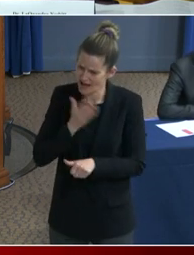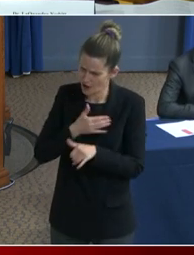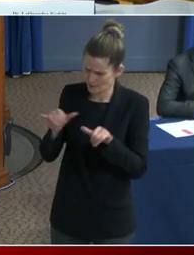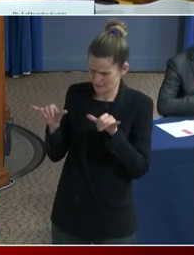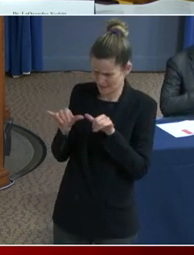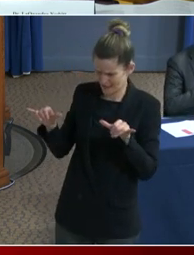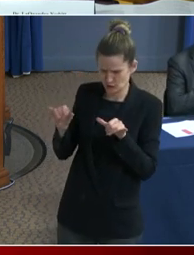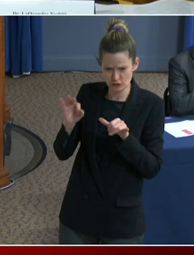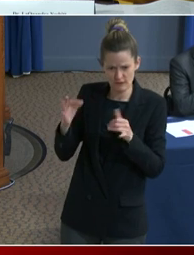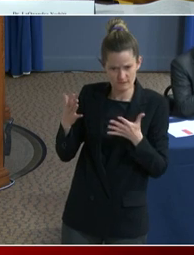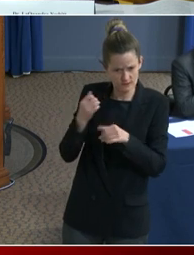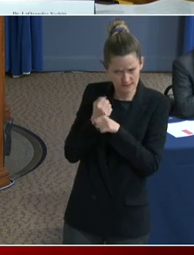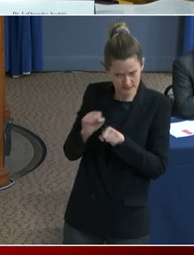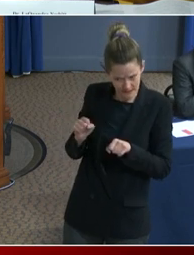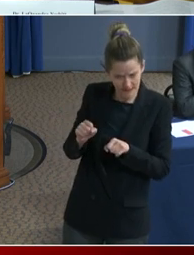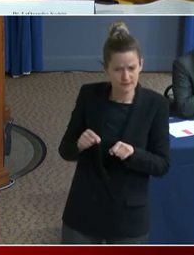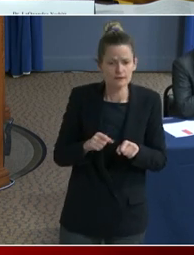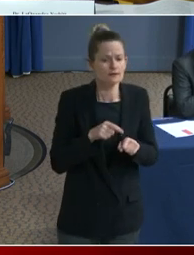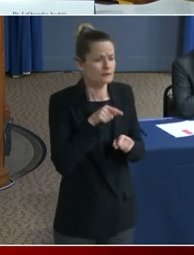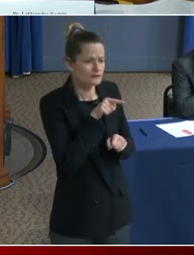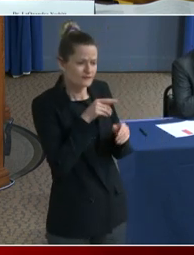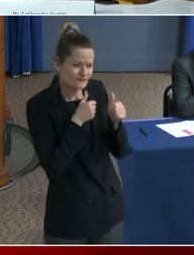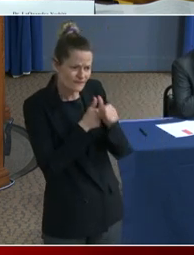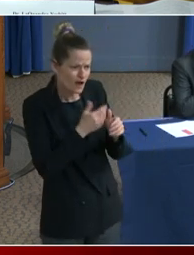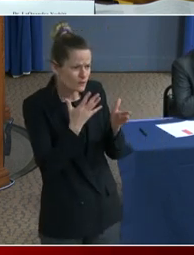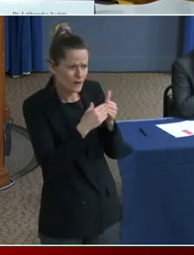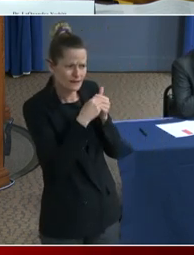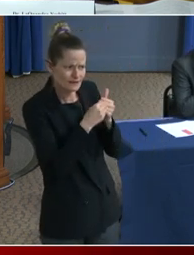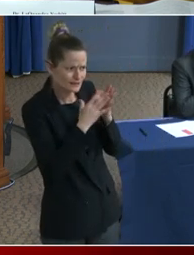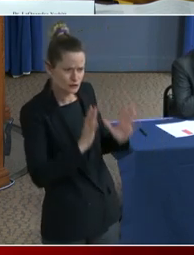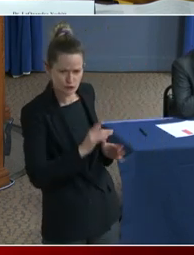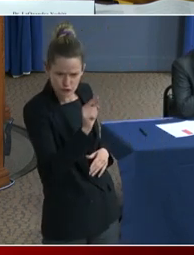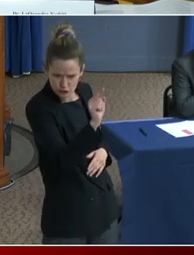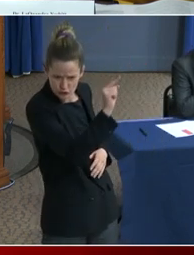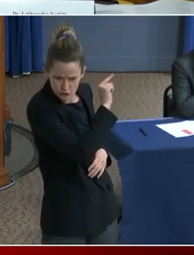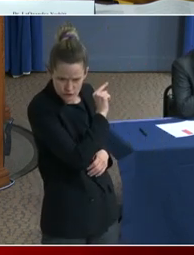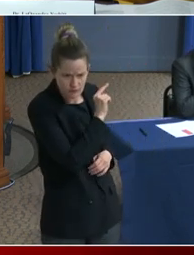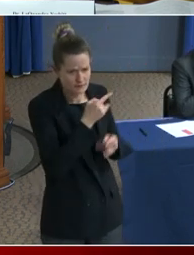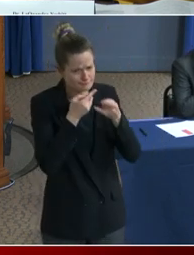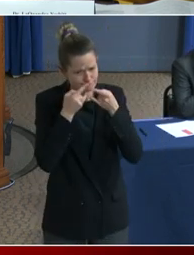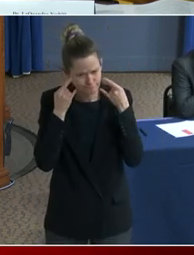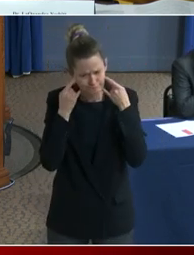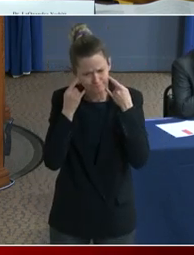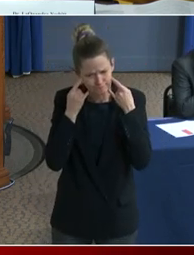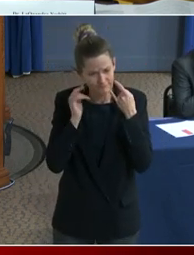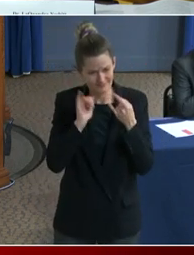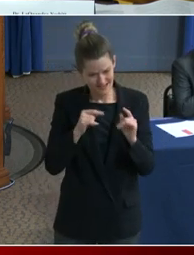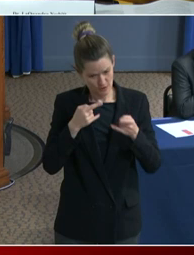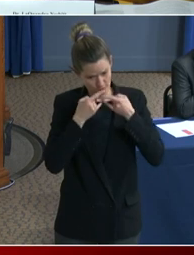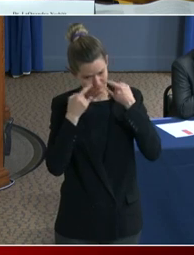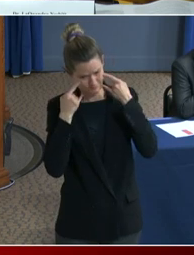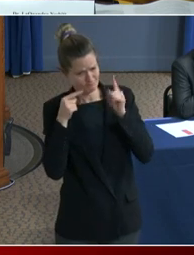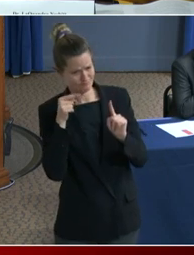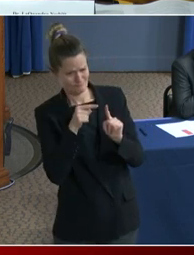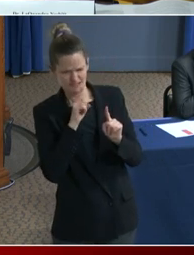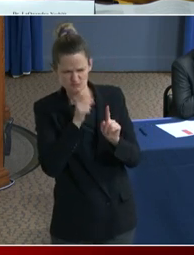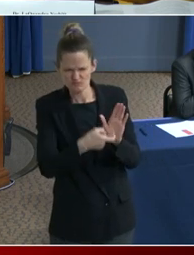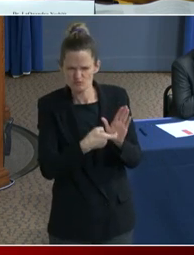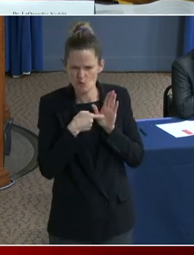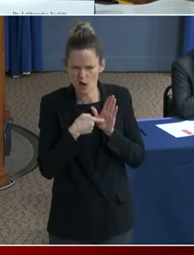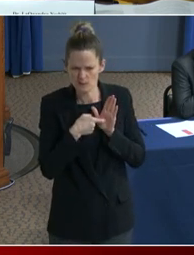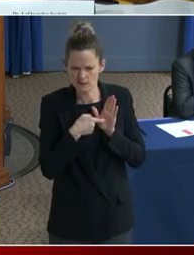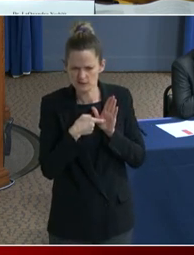follow our guidance. And we want people to continue to be reminded that masks continue to be required in the following settings. Any